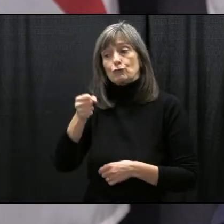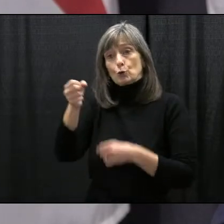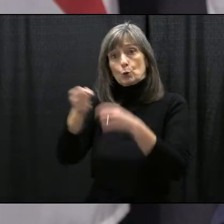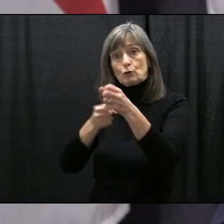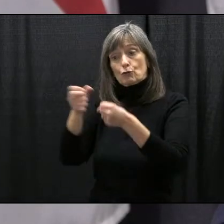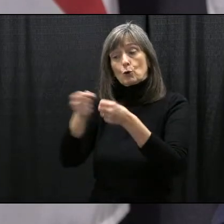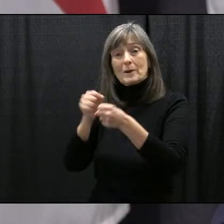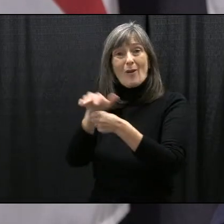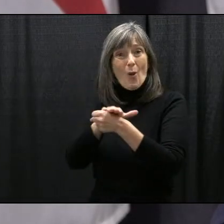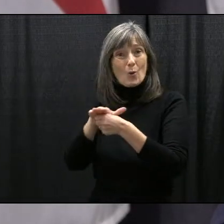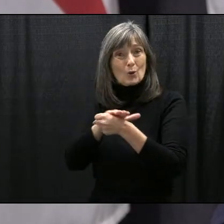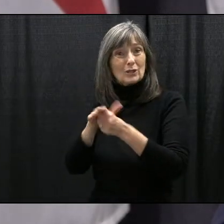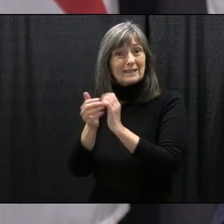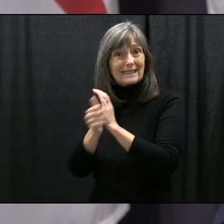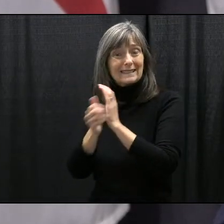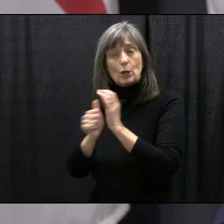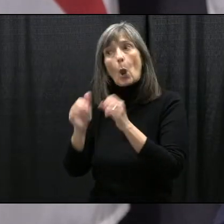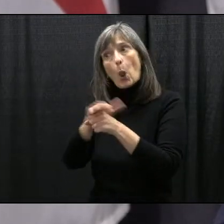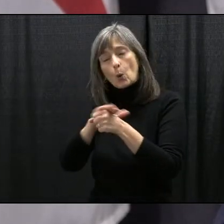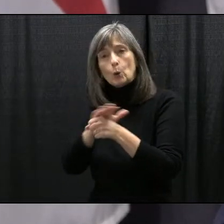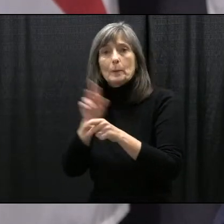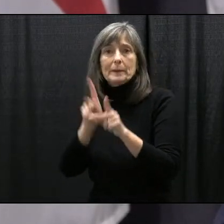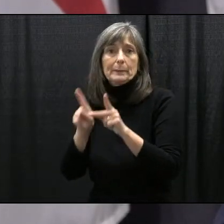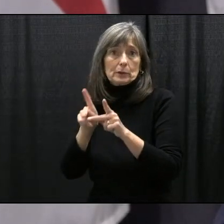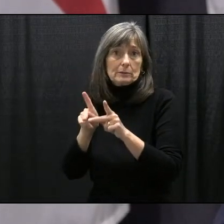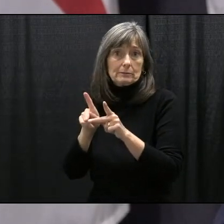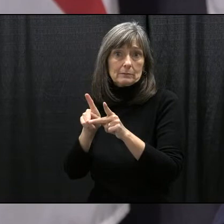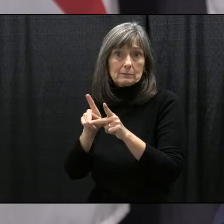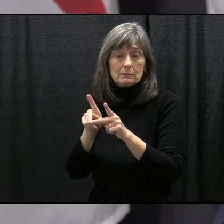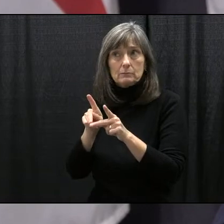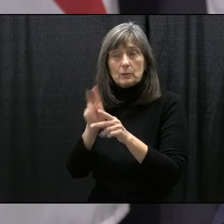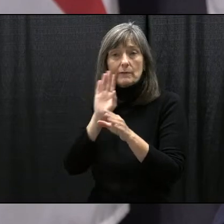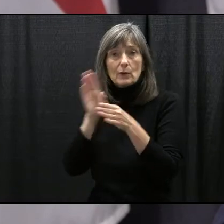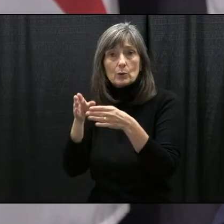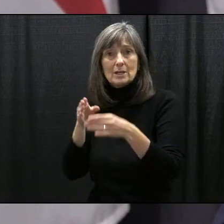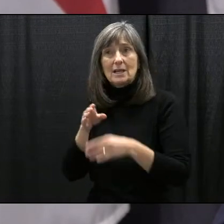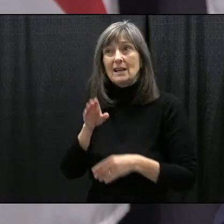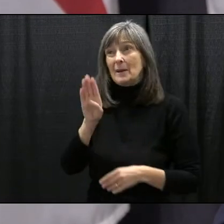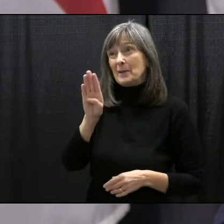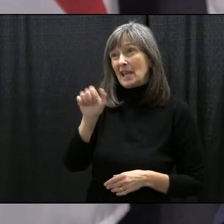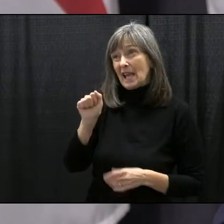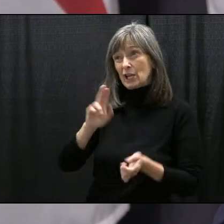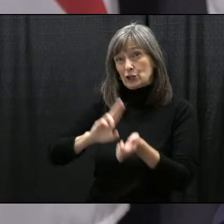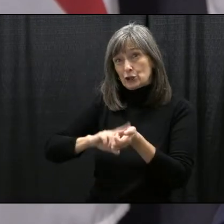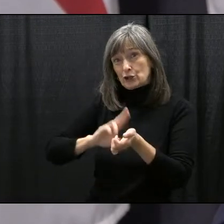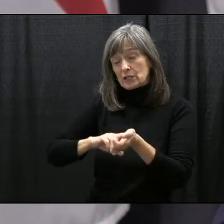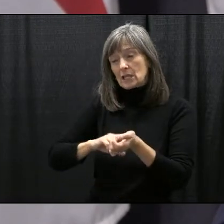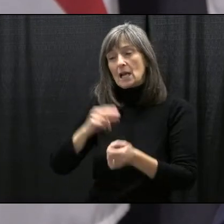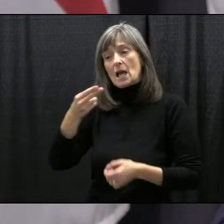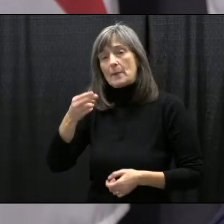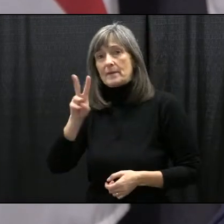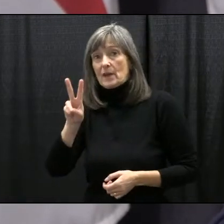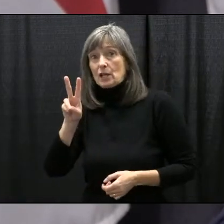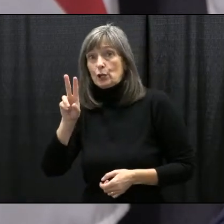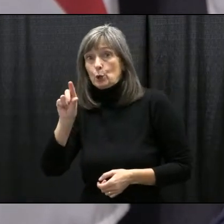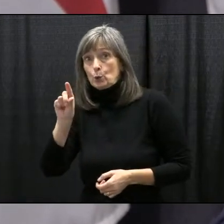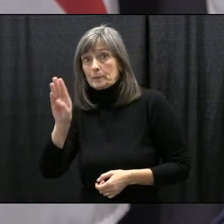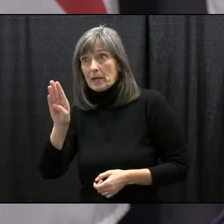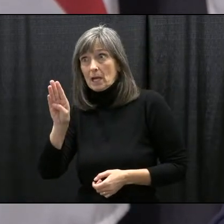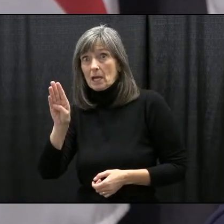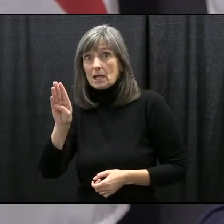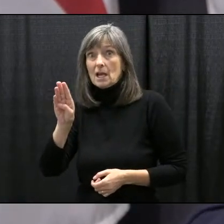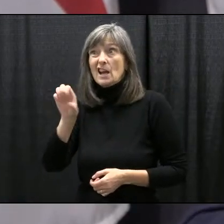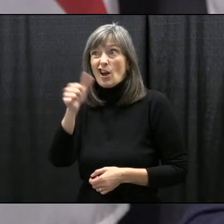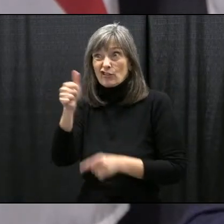local talent, for want of a better word. I think a Bachelor of Nursing program in Happy Valley Goose Bay, along with some of the